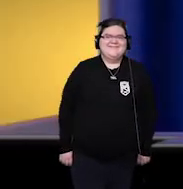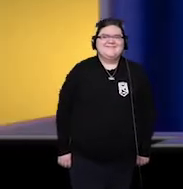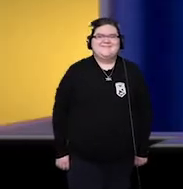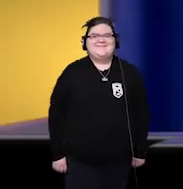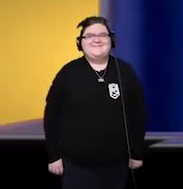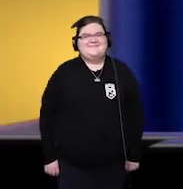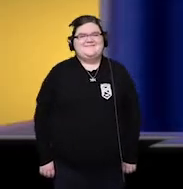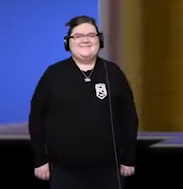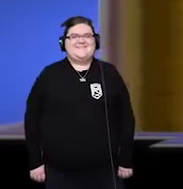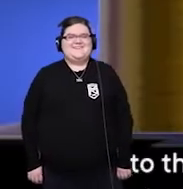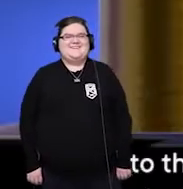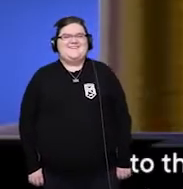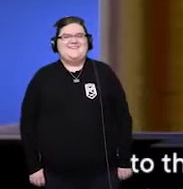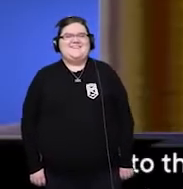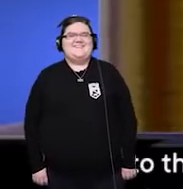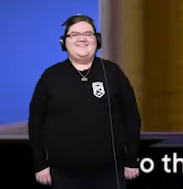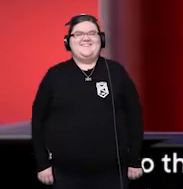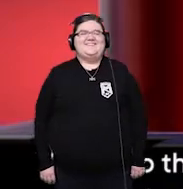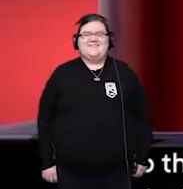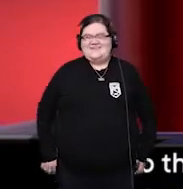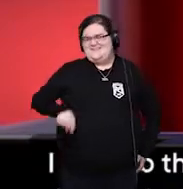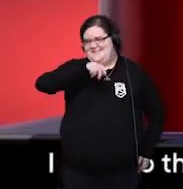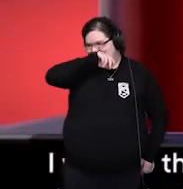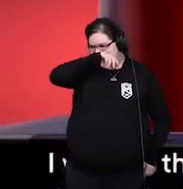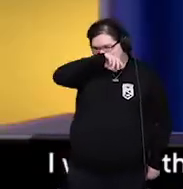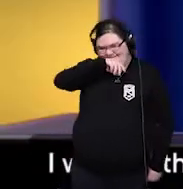are you transferring that to me then, Simon?